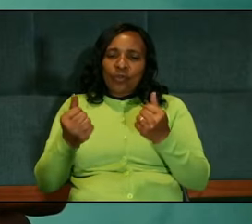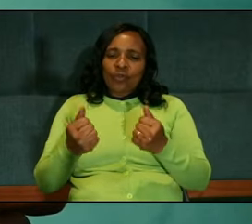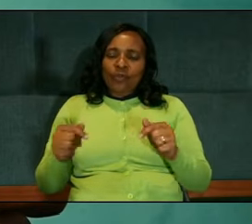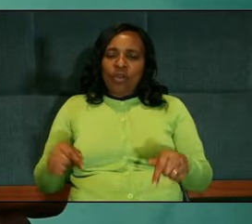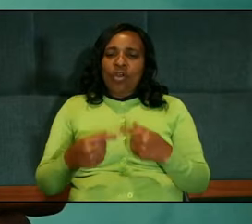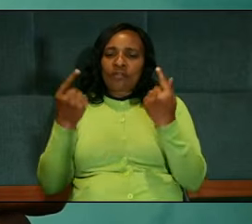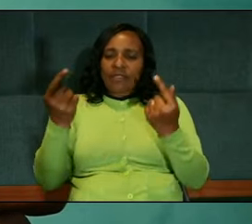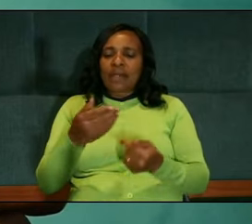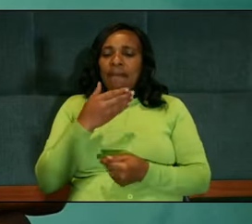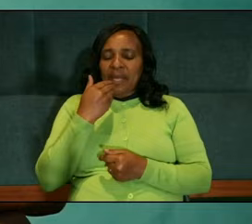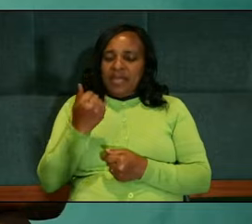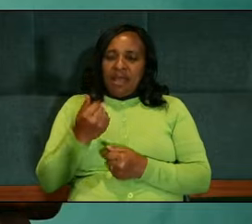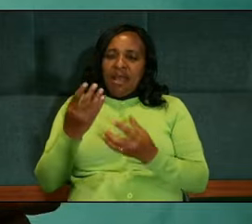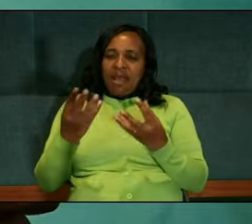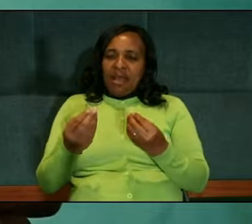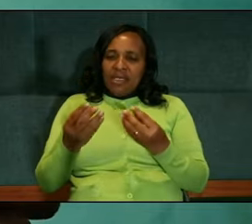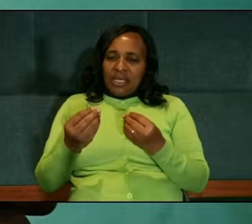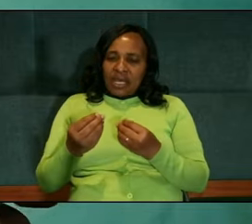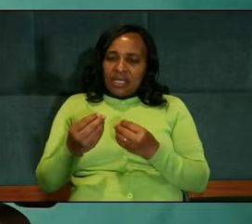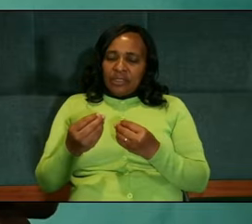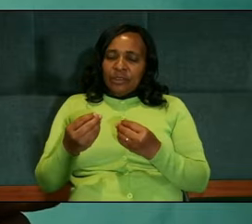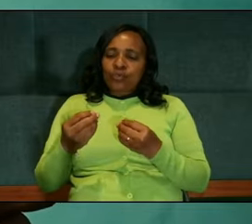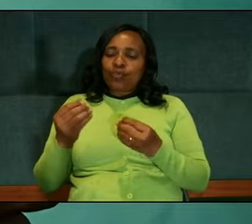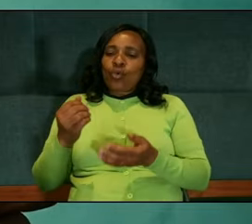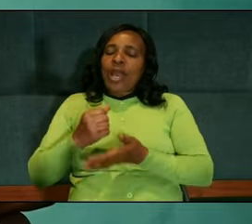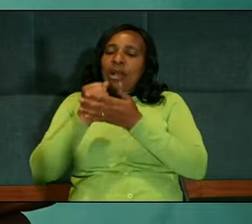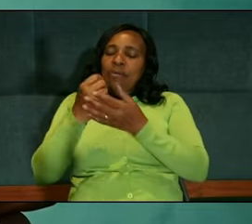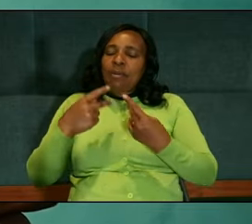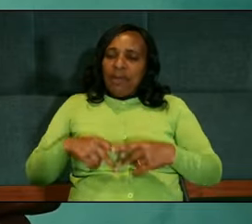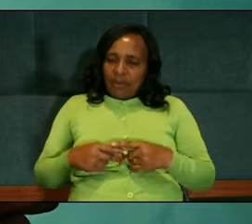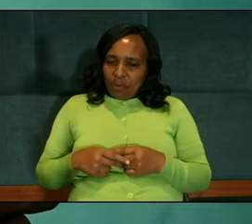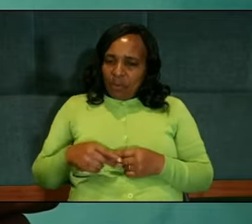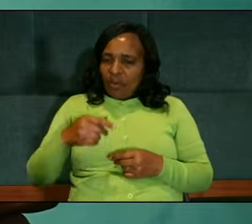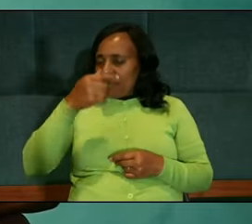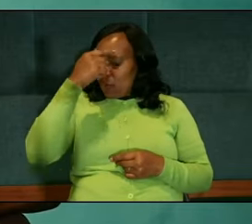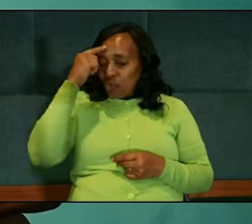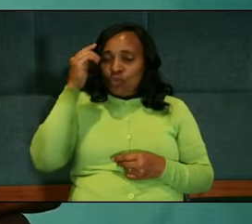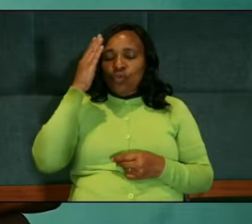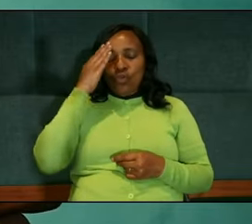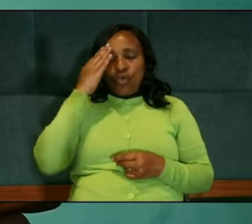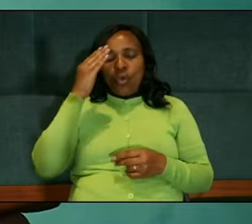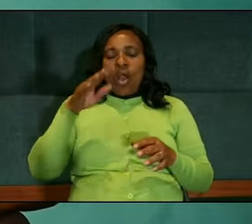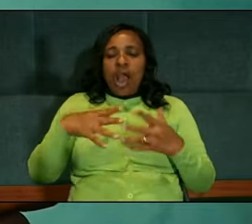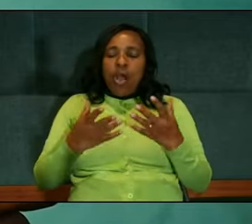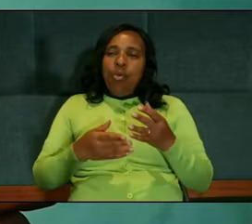can be easier to assign roles to people because you know what you're good at.